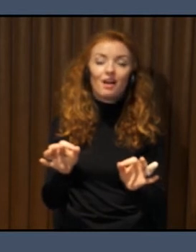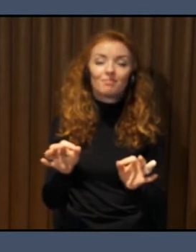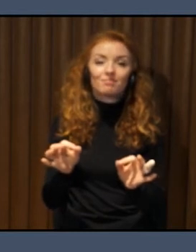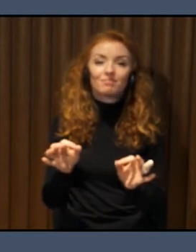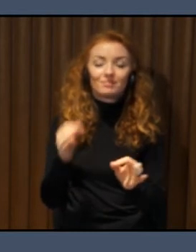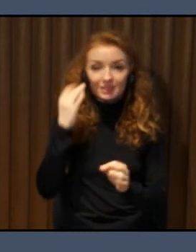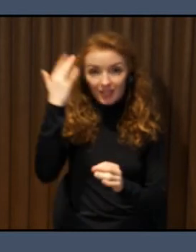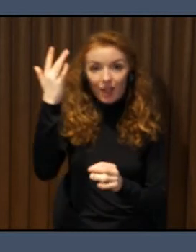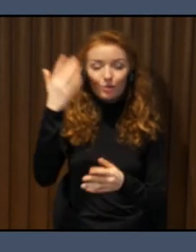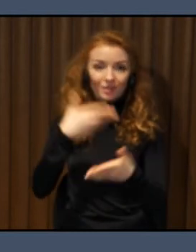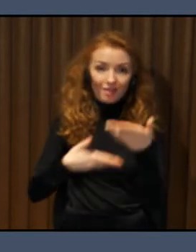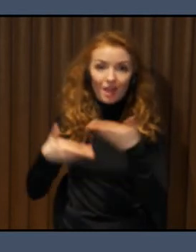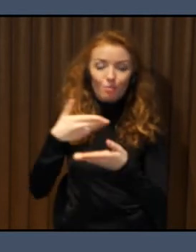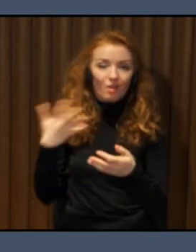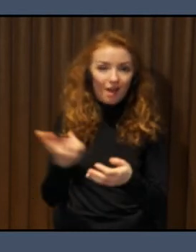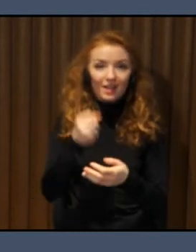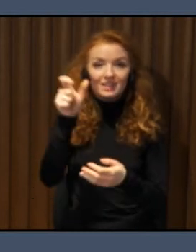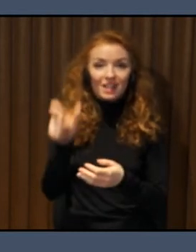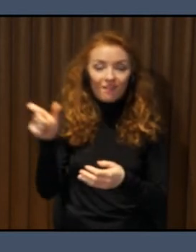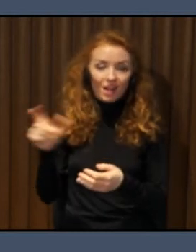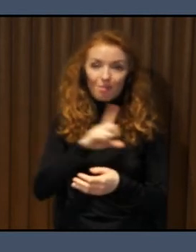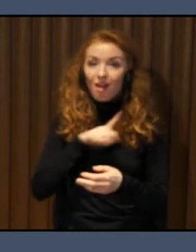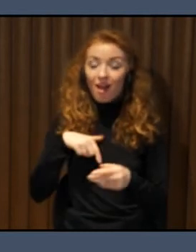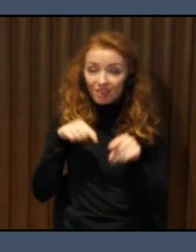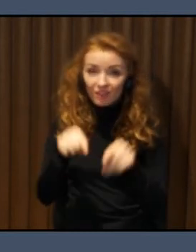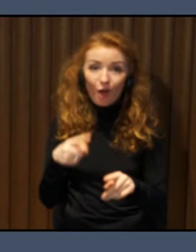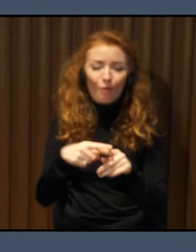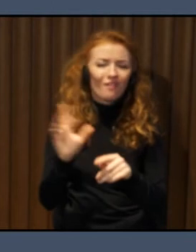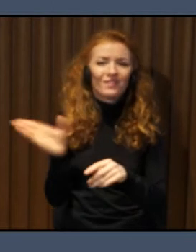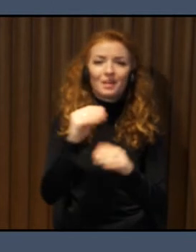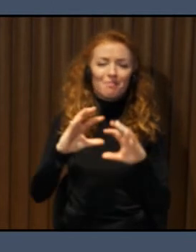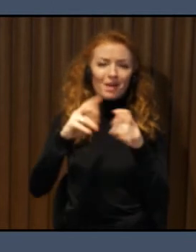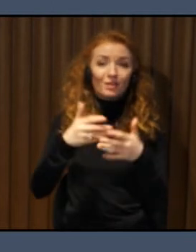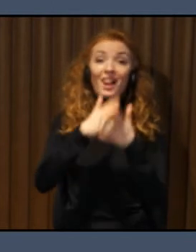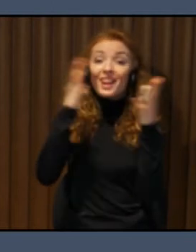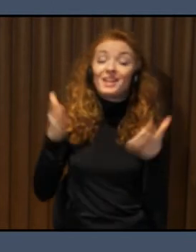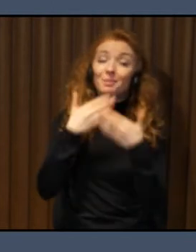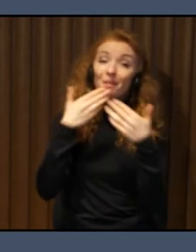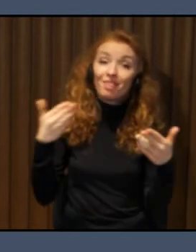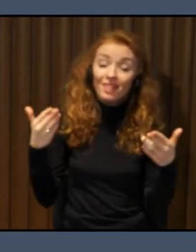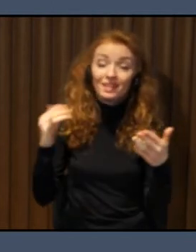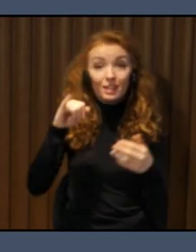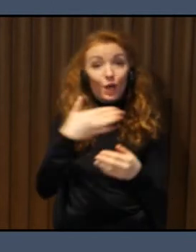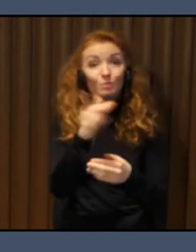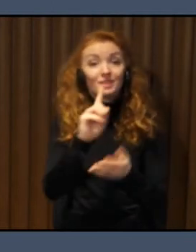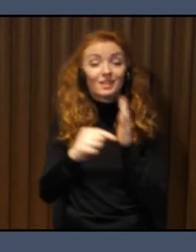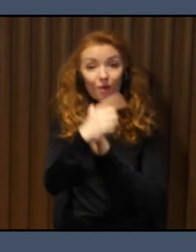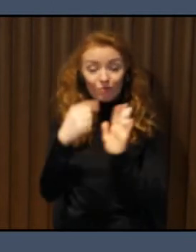ensure accessibility. So thank you very much. If you have any questions, I will be glad to answer.